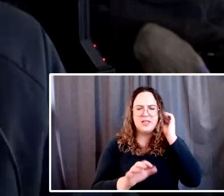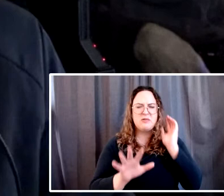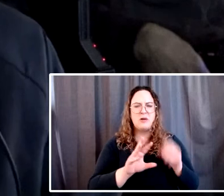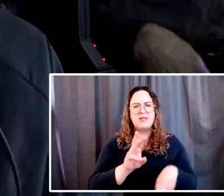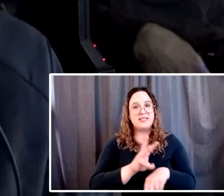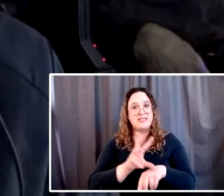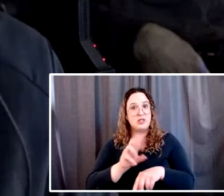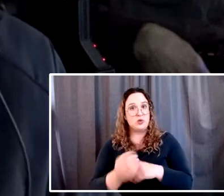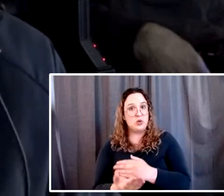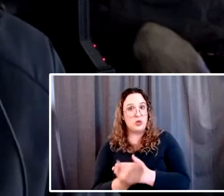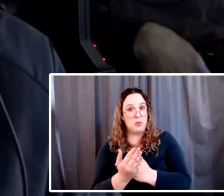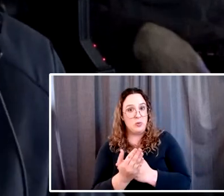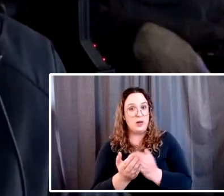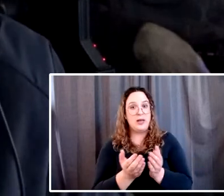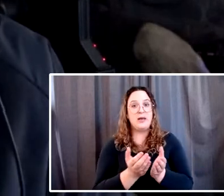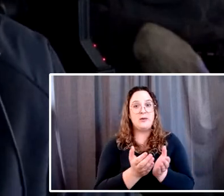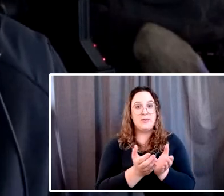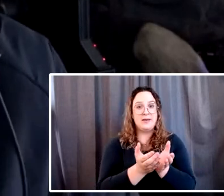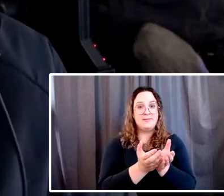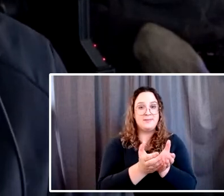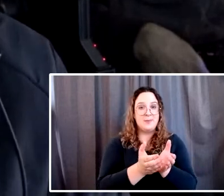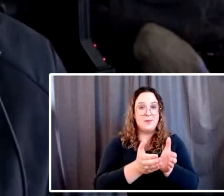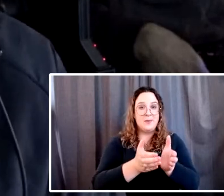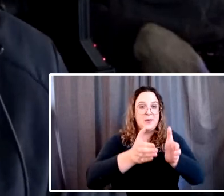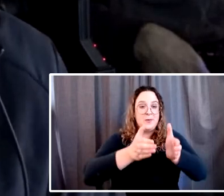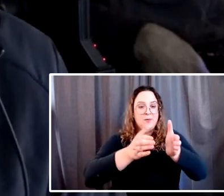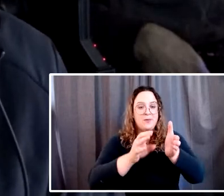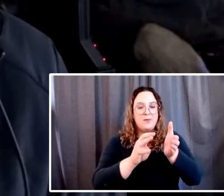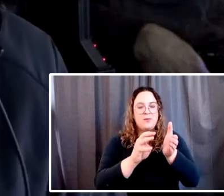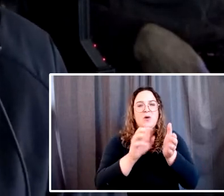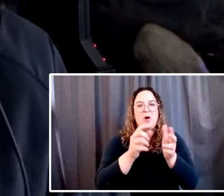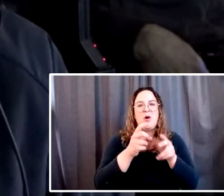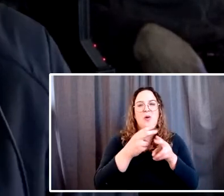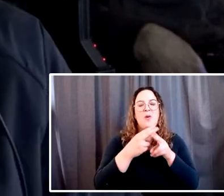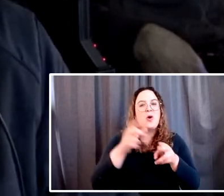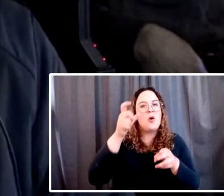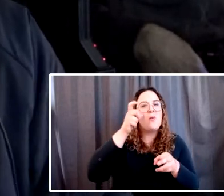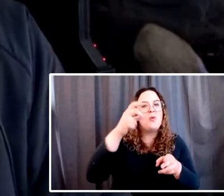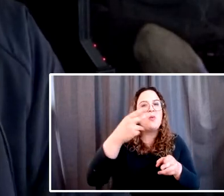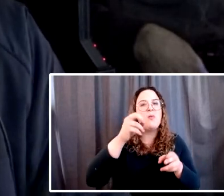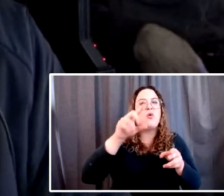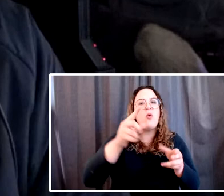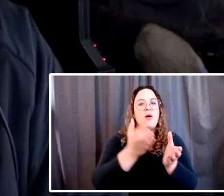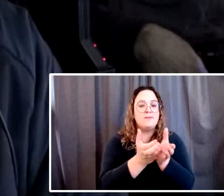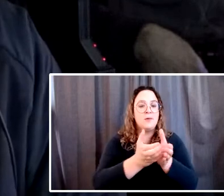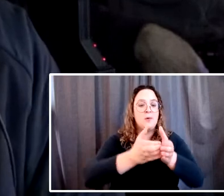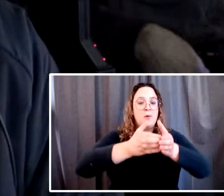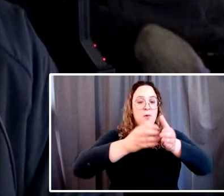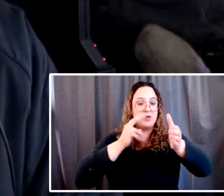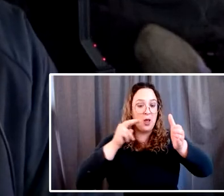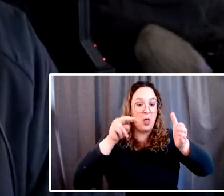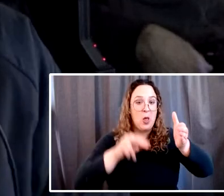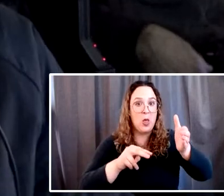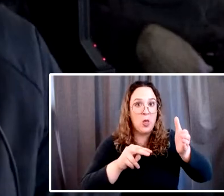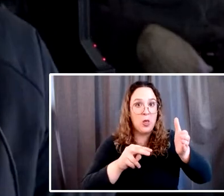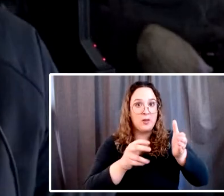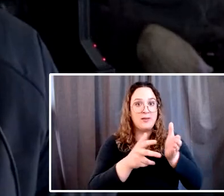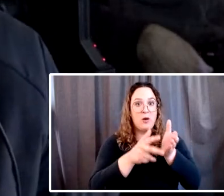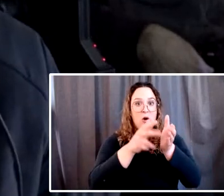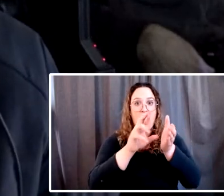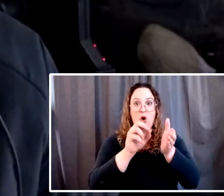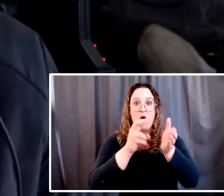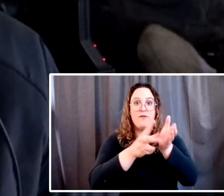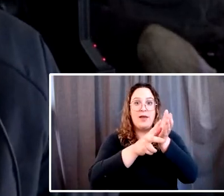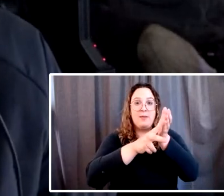the what we call the moon pool doors or launch the ROV. And then from 6:30 till in the morning till